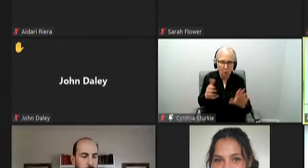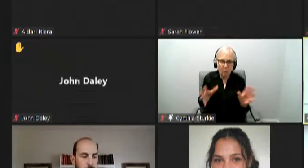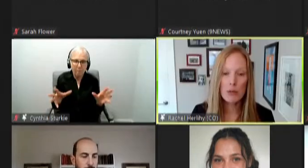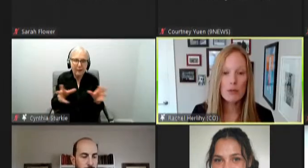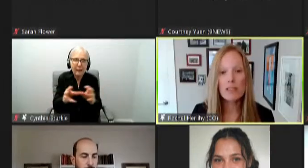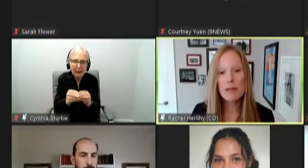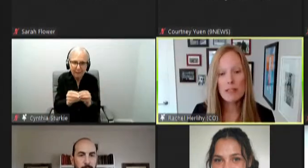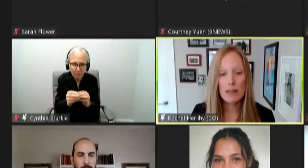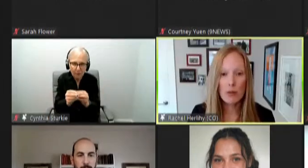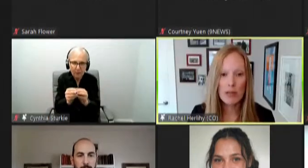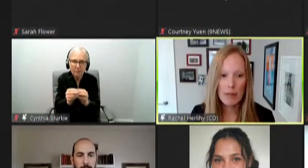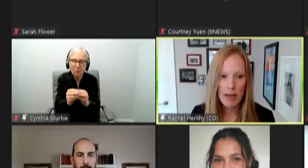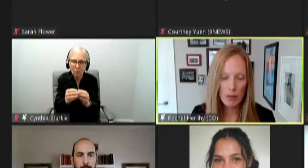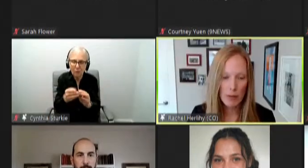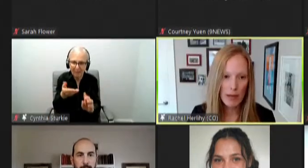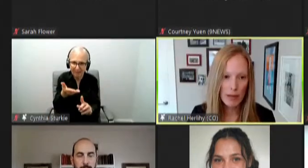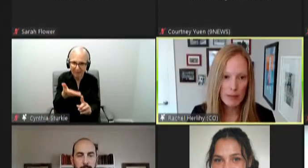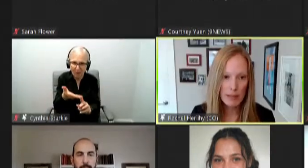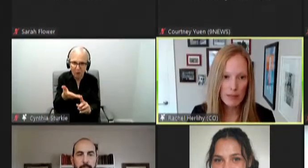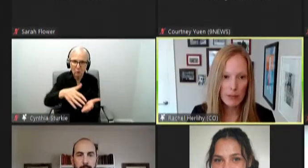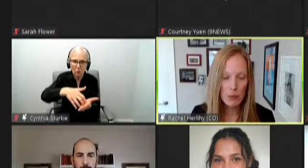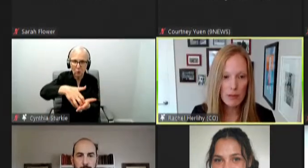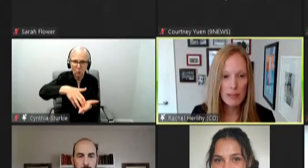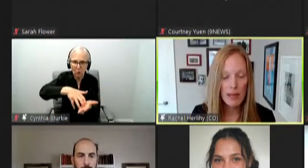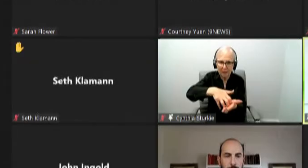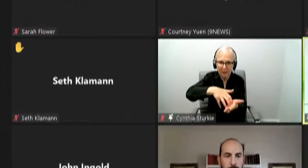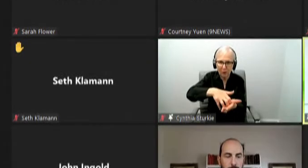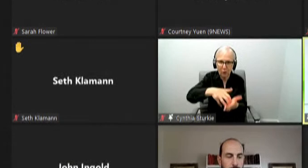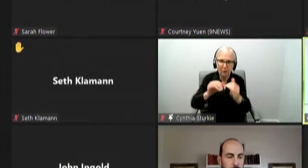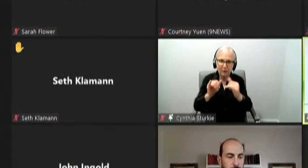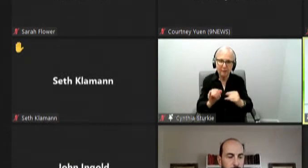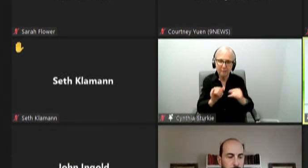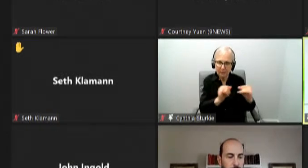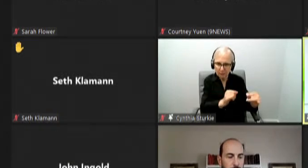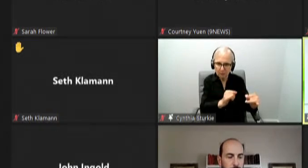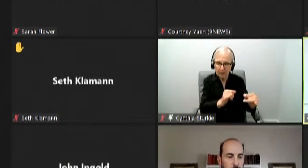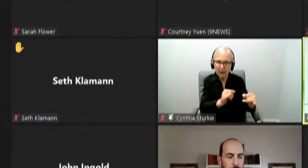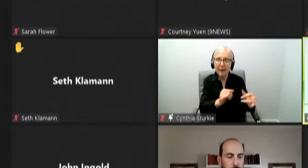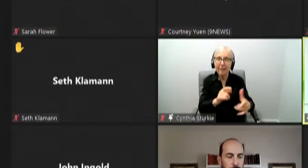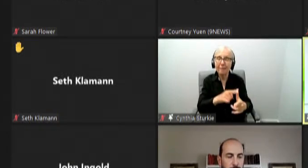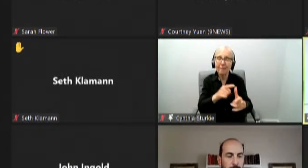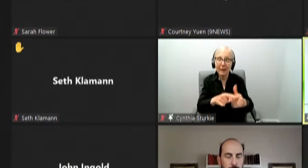with individuals, especially if you're going to be gathering with higher risk individuals, and then testing